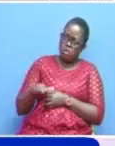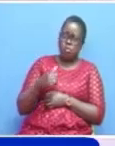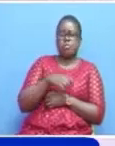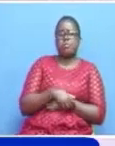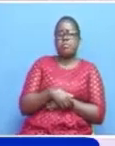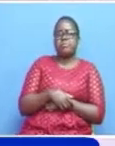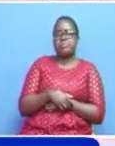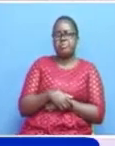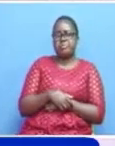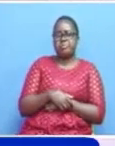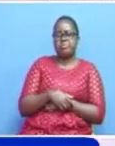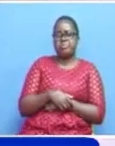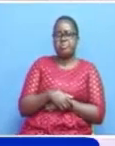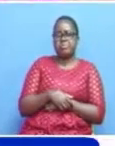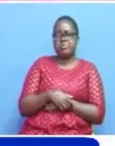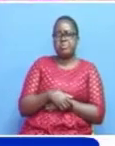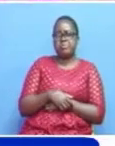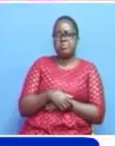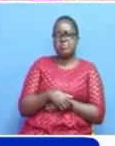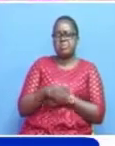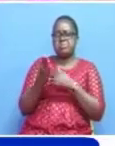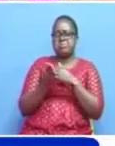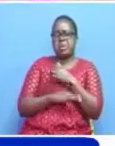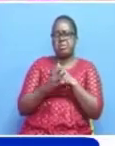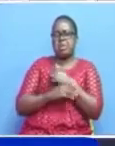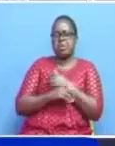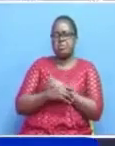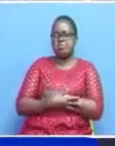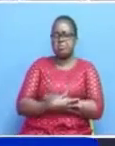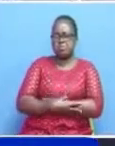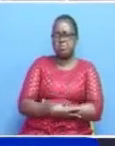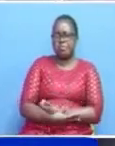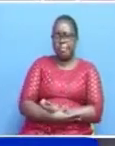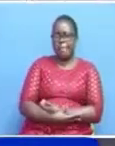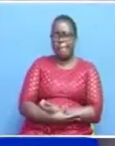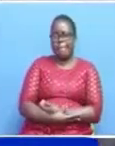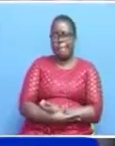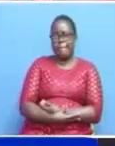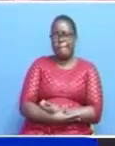bado. Shanzi sana. Mutongo ITV nye ni Toboni Mutesia.